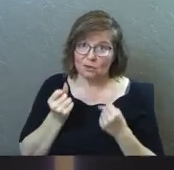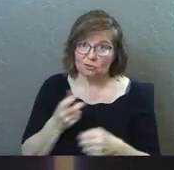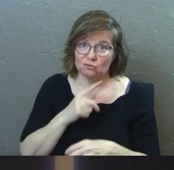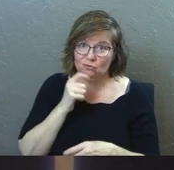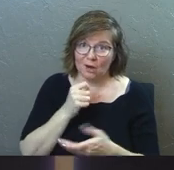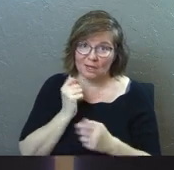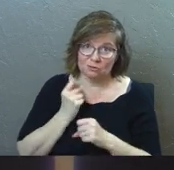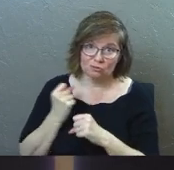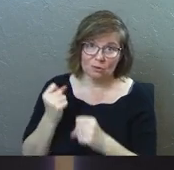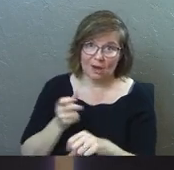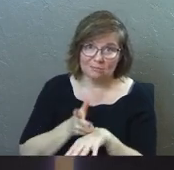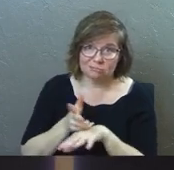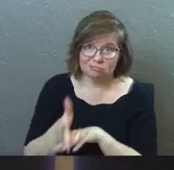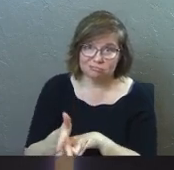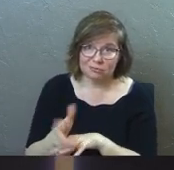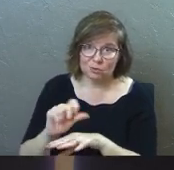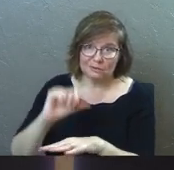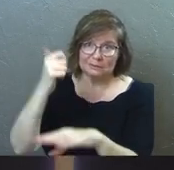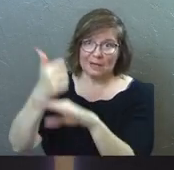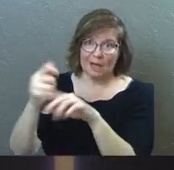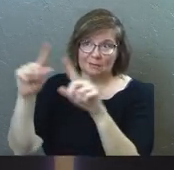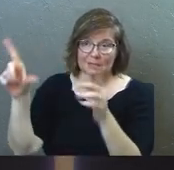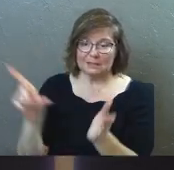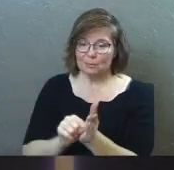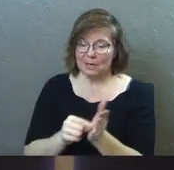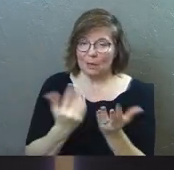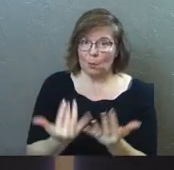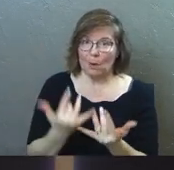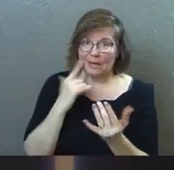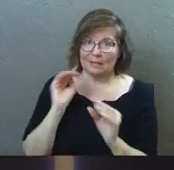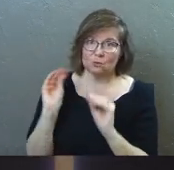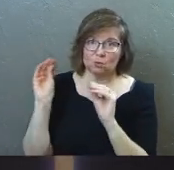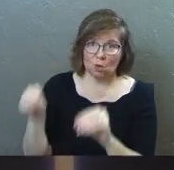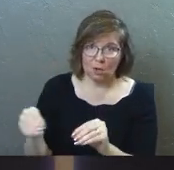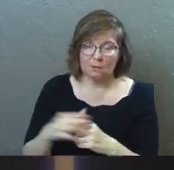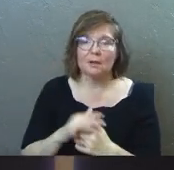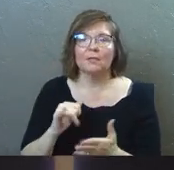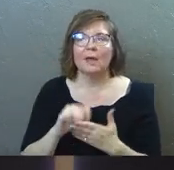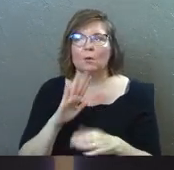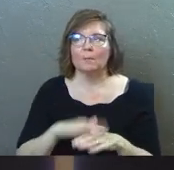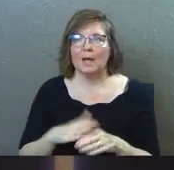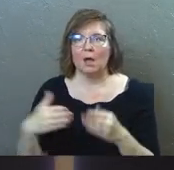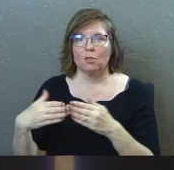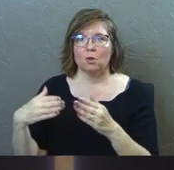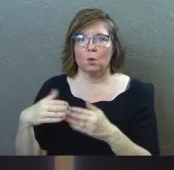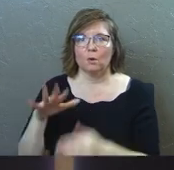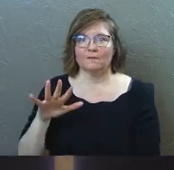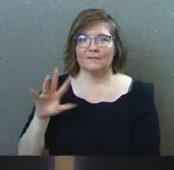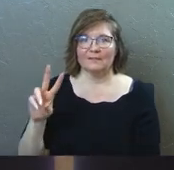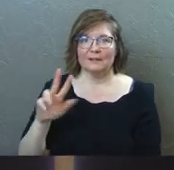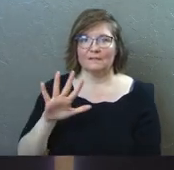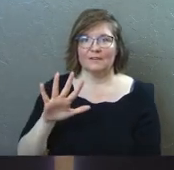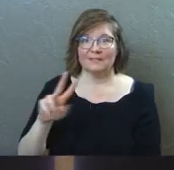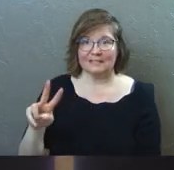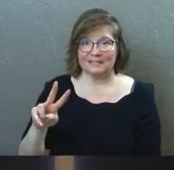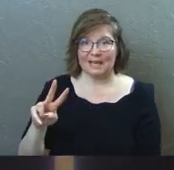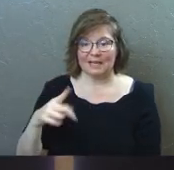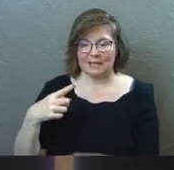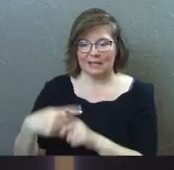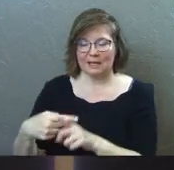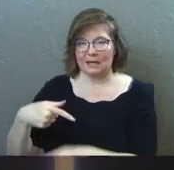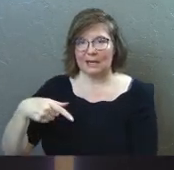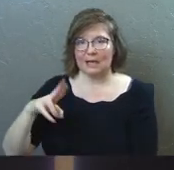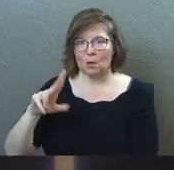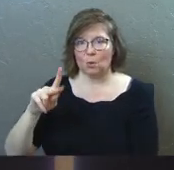that. But the billboard has already been printed out, and they've just got to install it. That's going to be on the corner of 52nd and Quanah